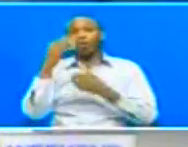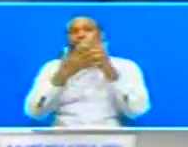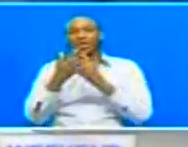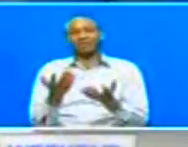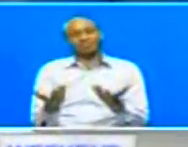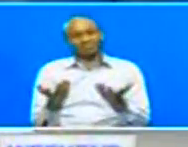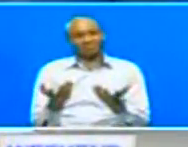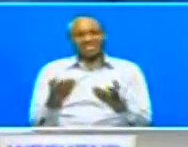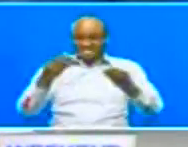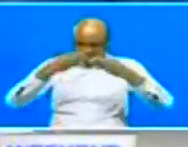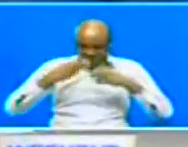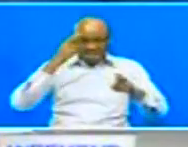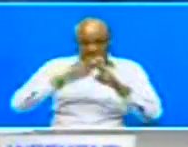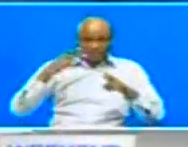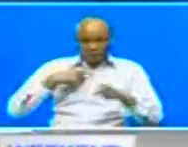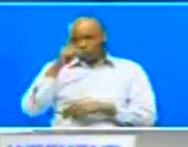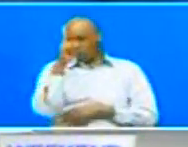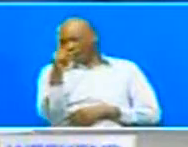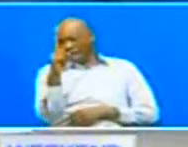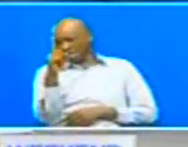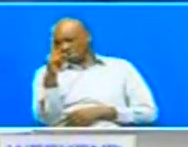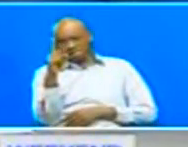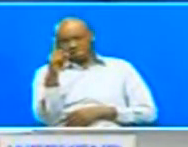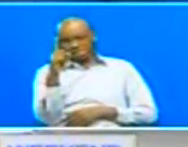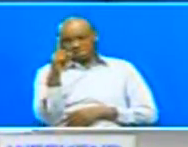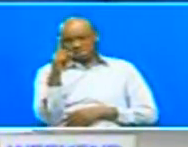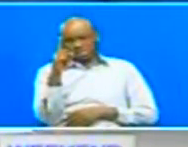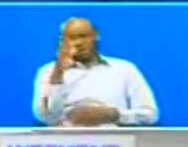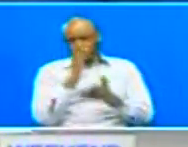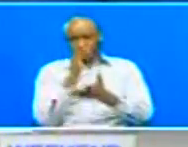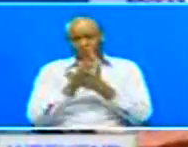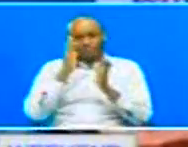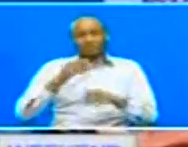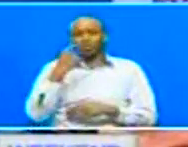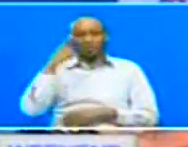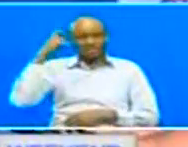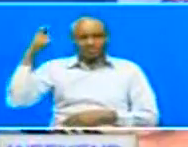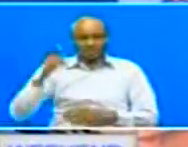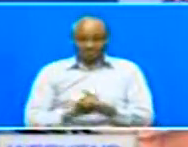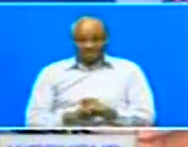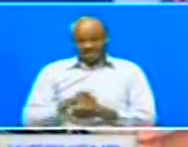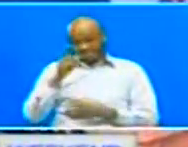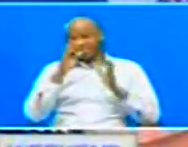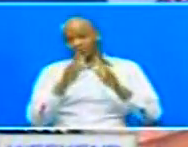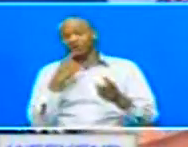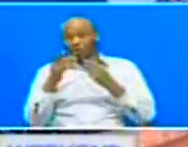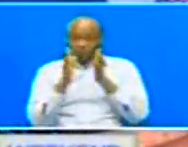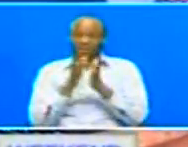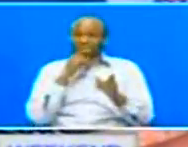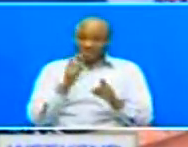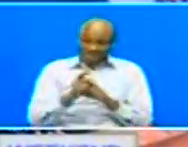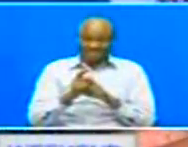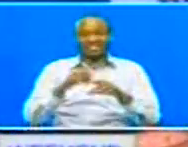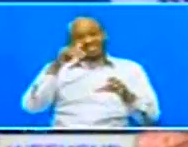Computer, give me the name of one really dreamy fellow. Maybe later on we talk to our brothers in the Interior